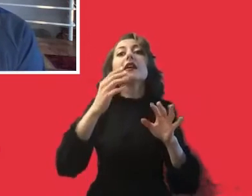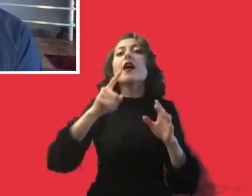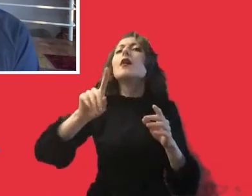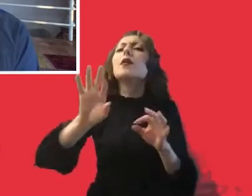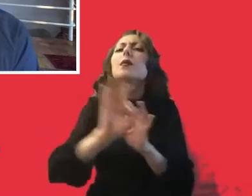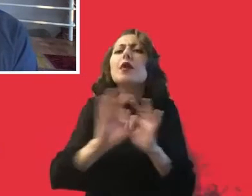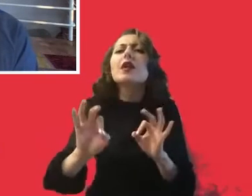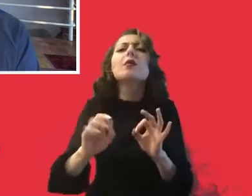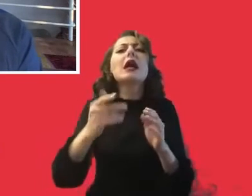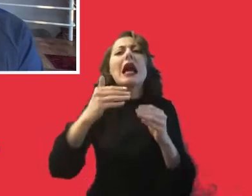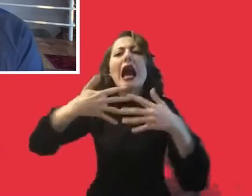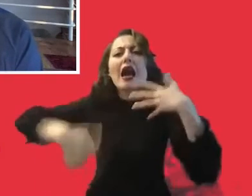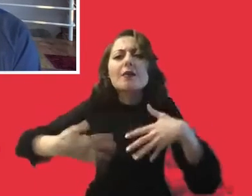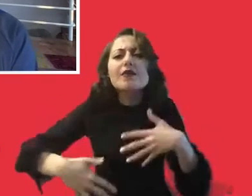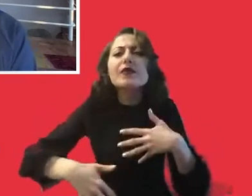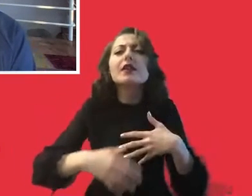a life without